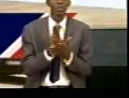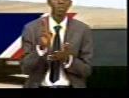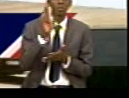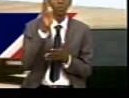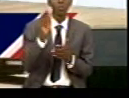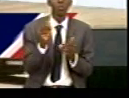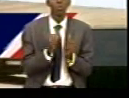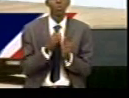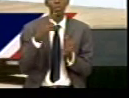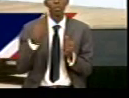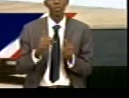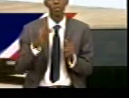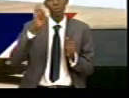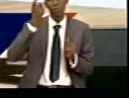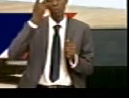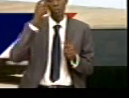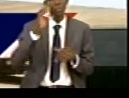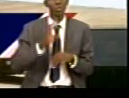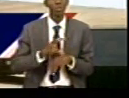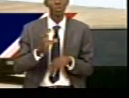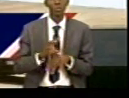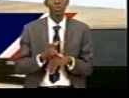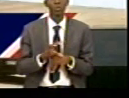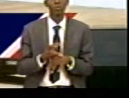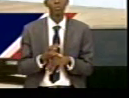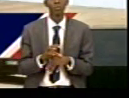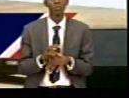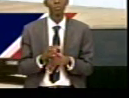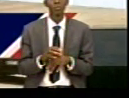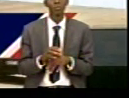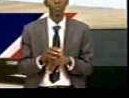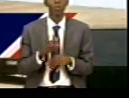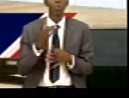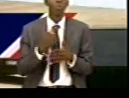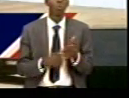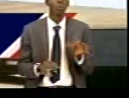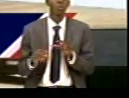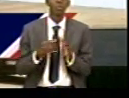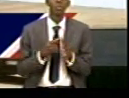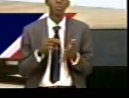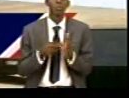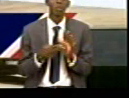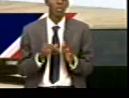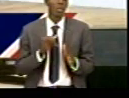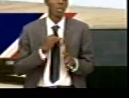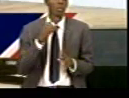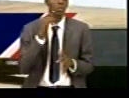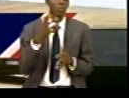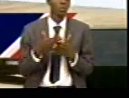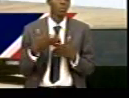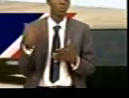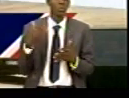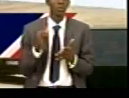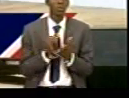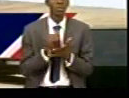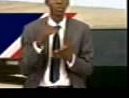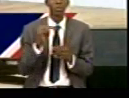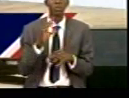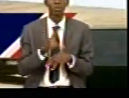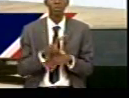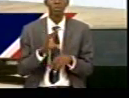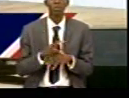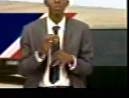governed church. The governed church. What does that mean? I told you already, the church